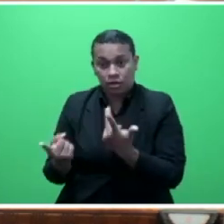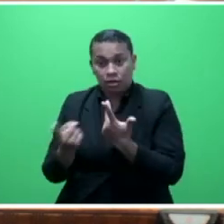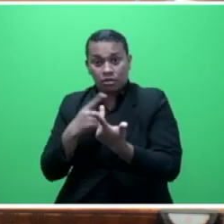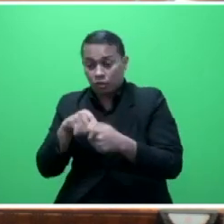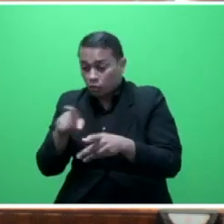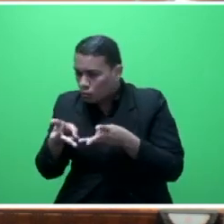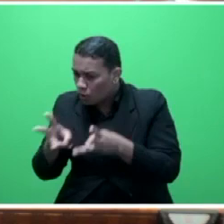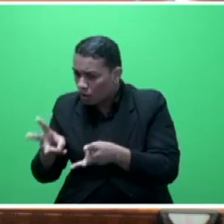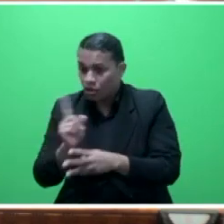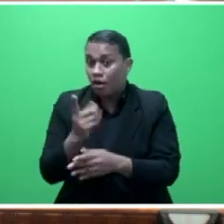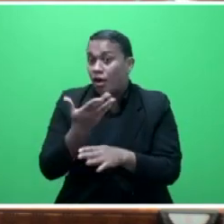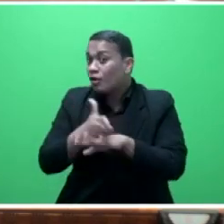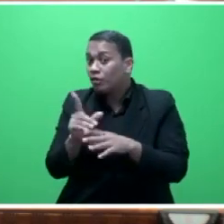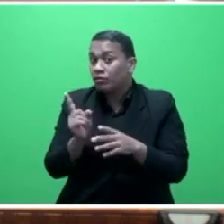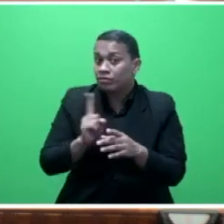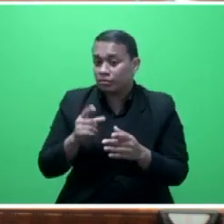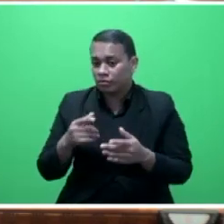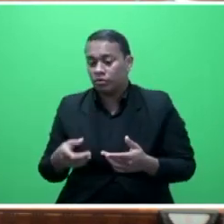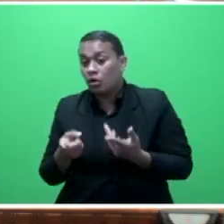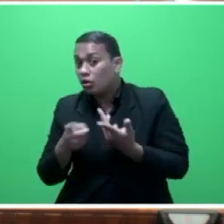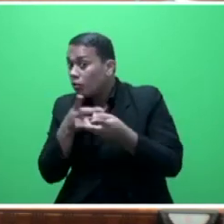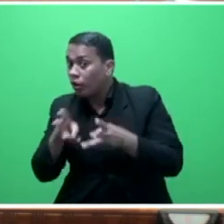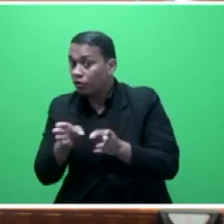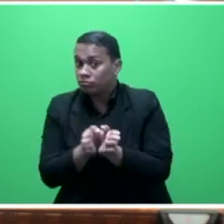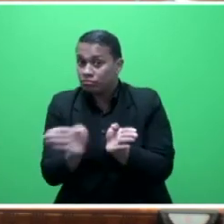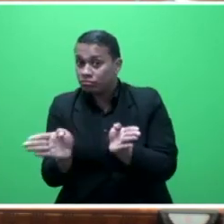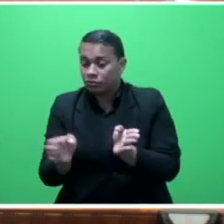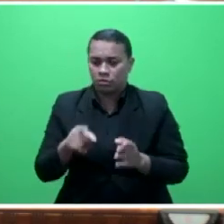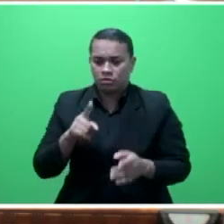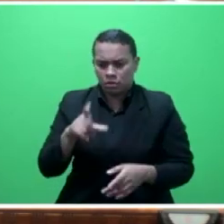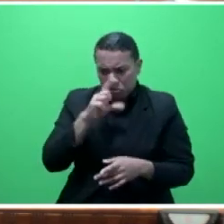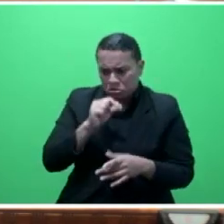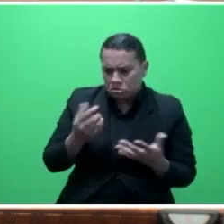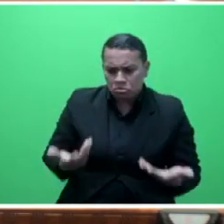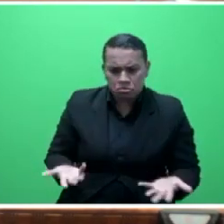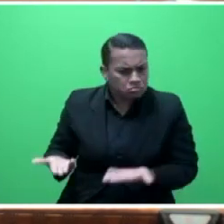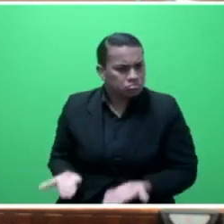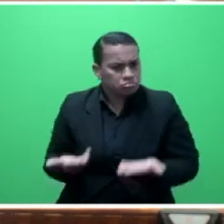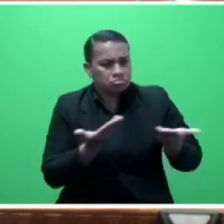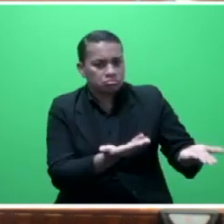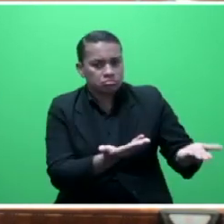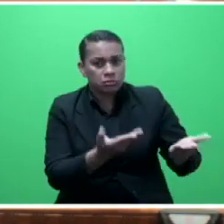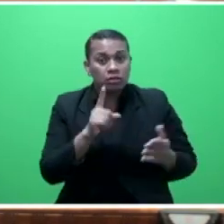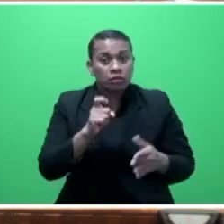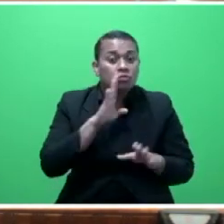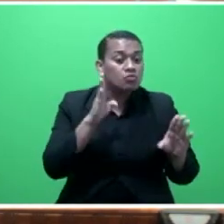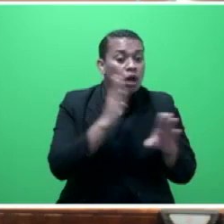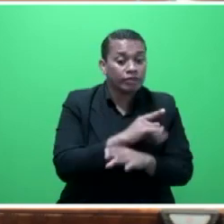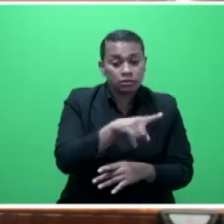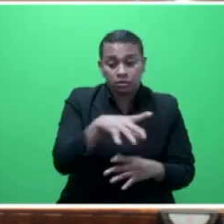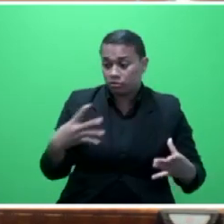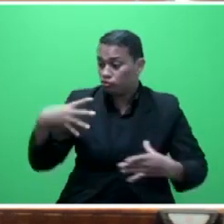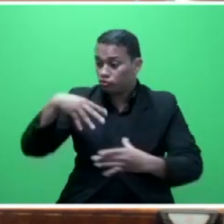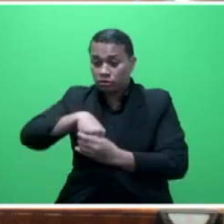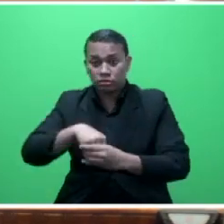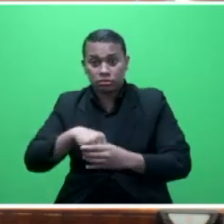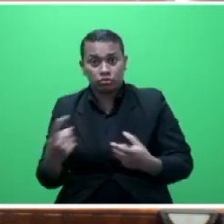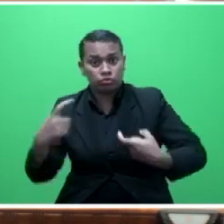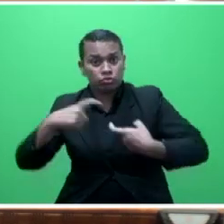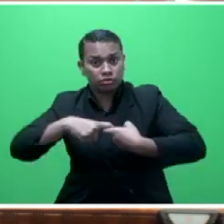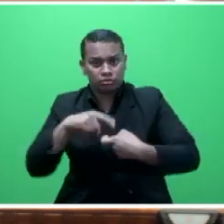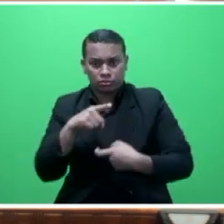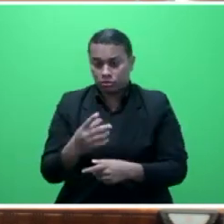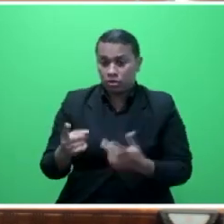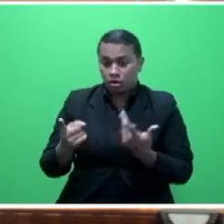if you like, Mr. Speaker, sir. Government can enlist the full participation of the private sector in our recovery. Last year, we embarked on a